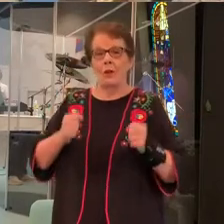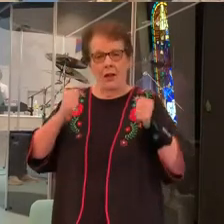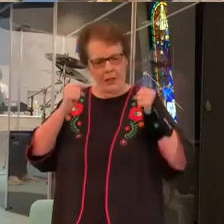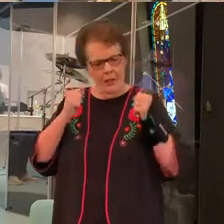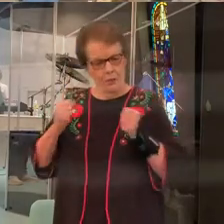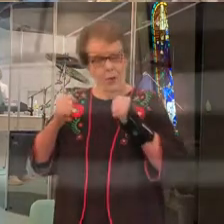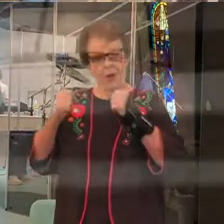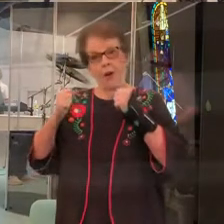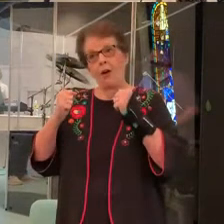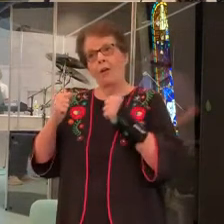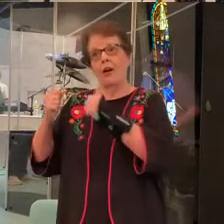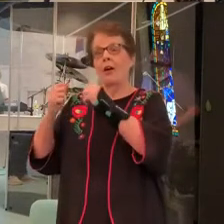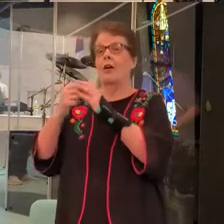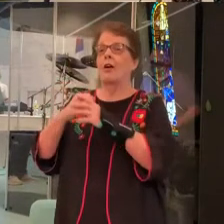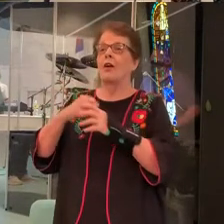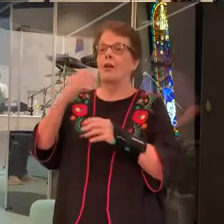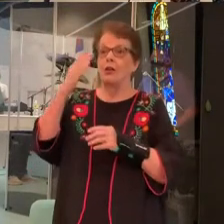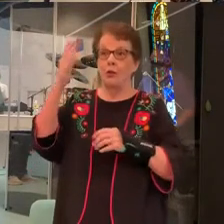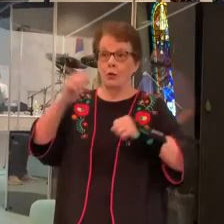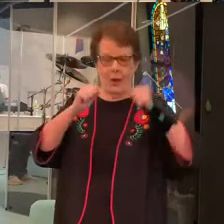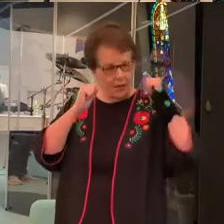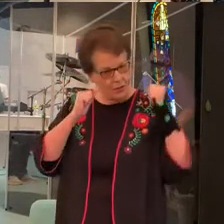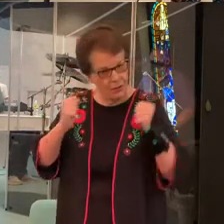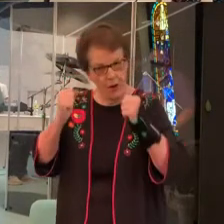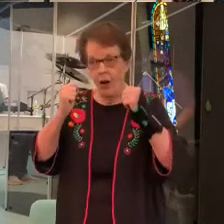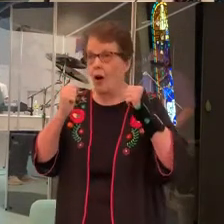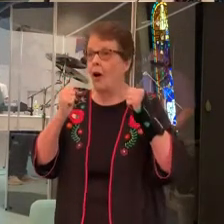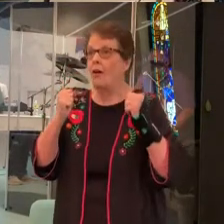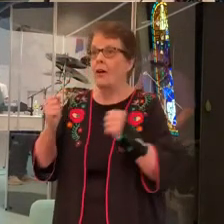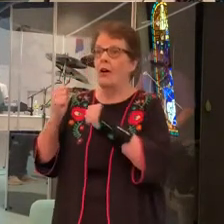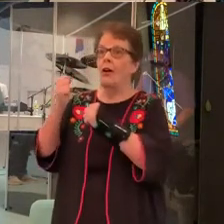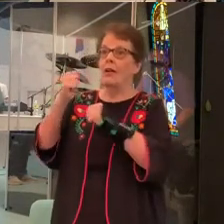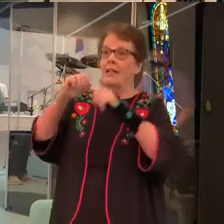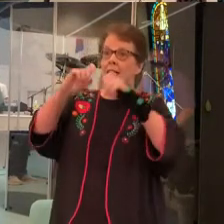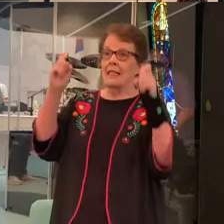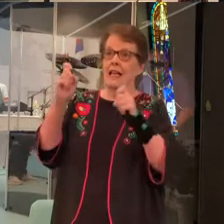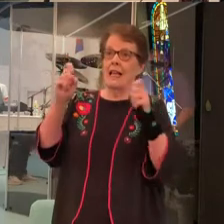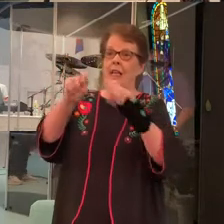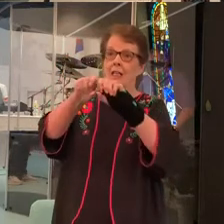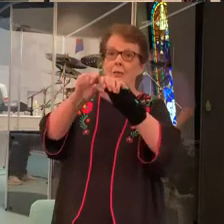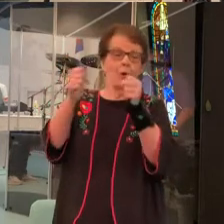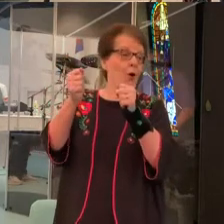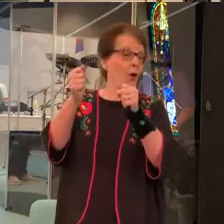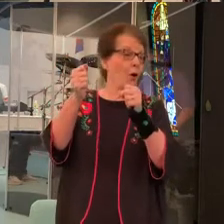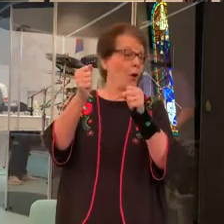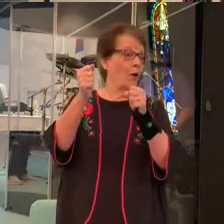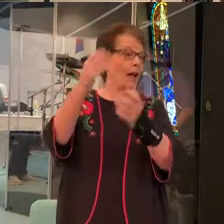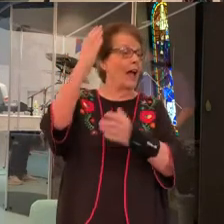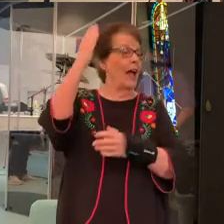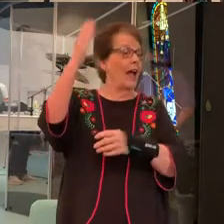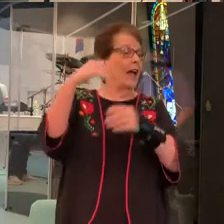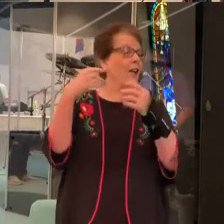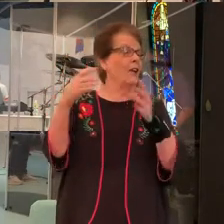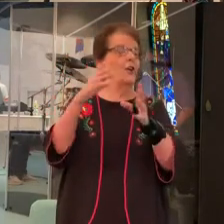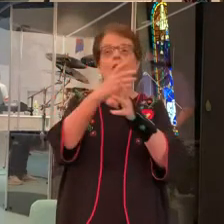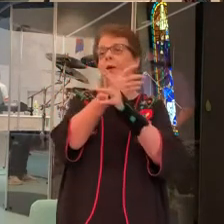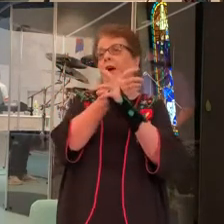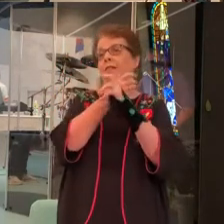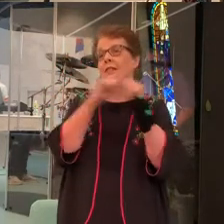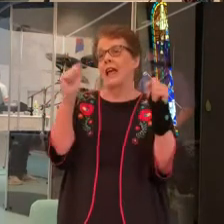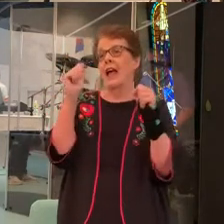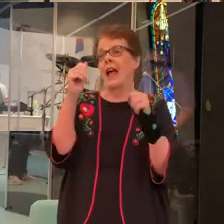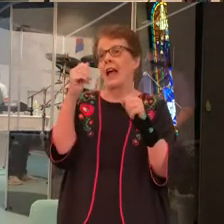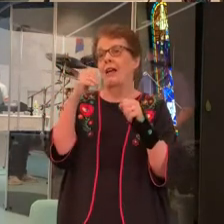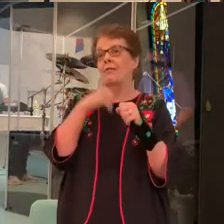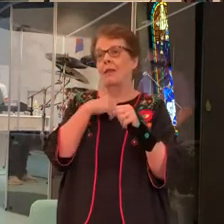You are stronger, you are stronger. Sin is broken, you